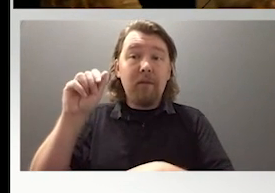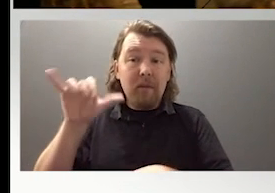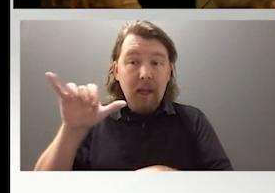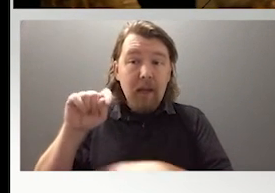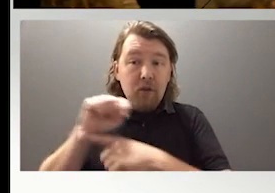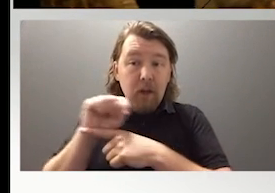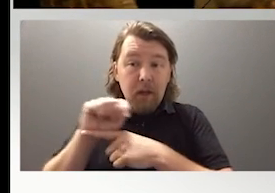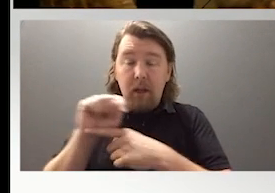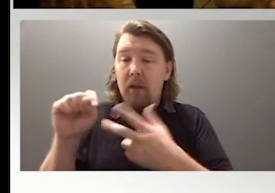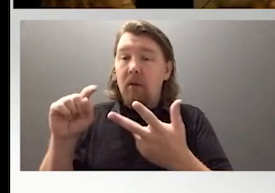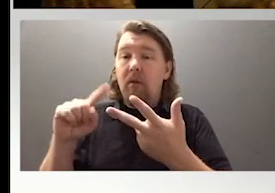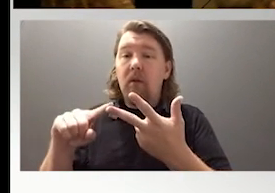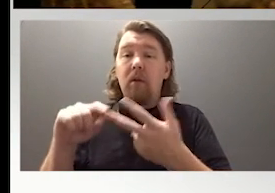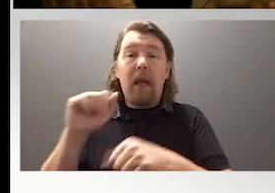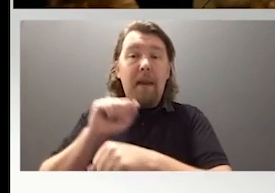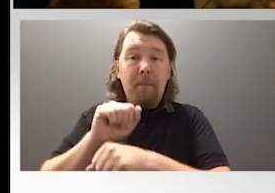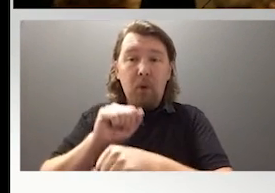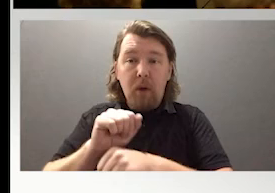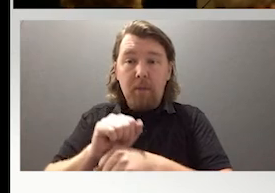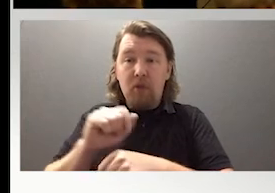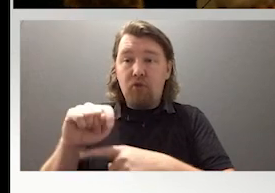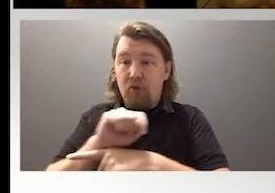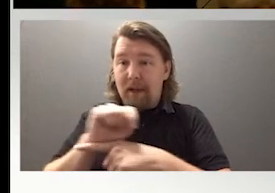or employment services.